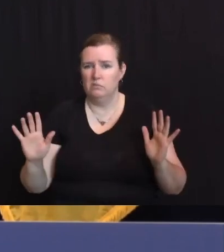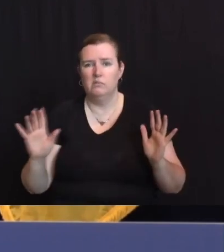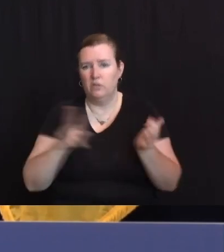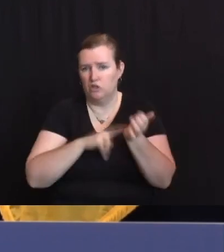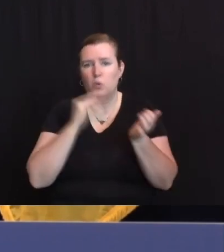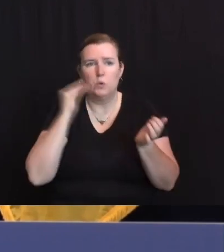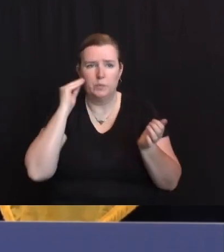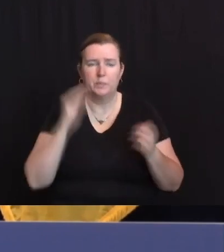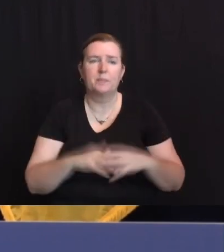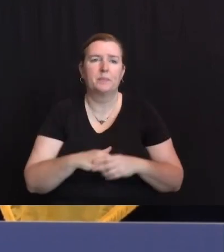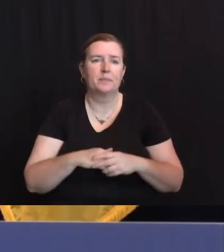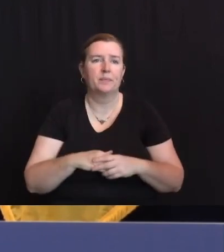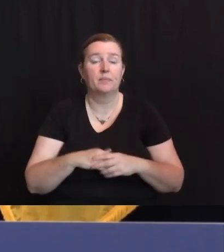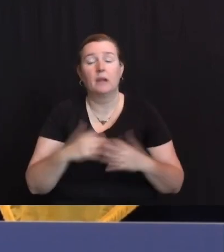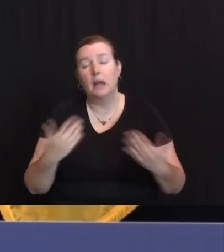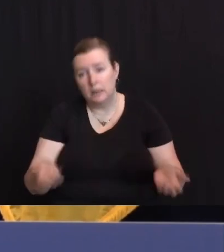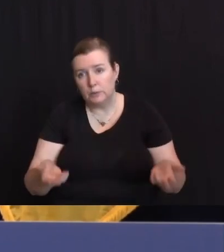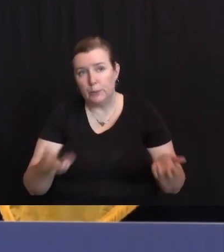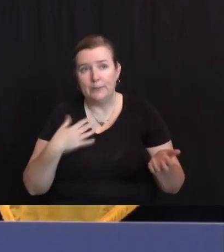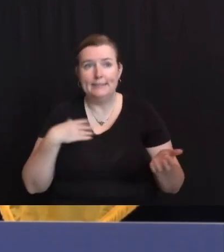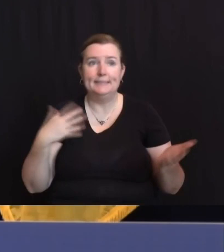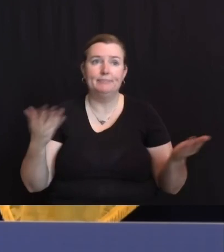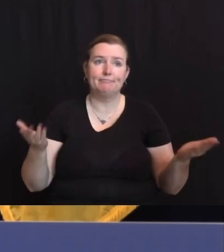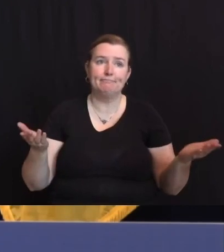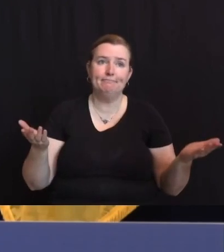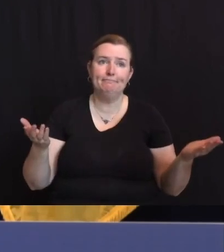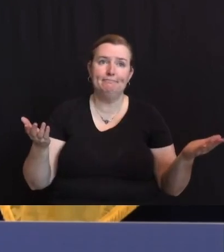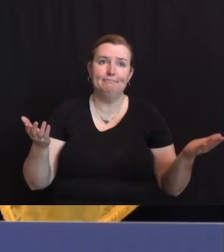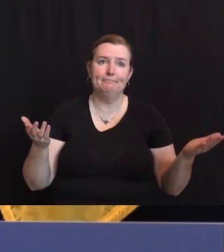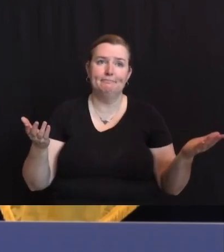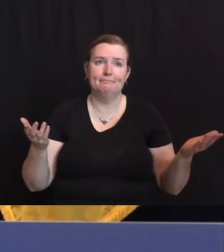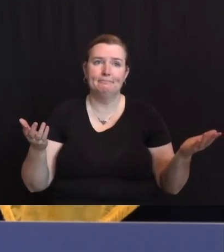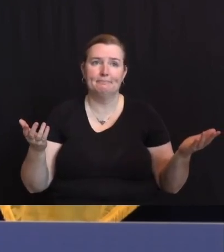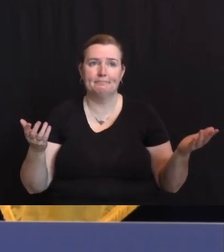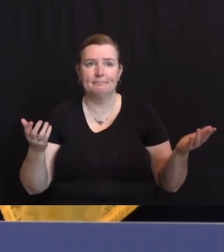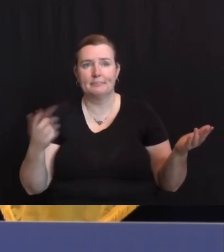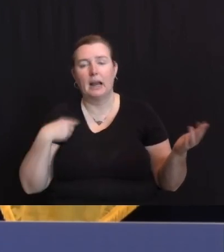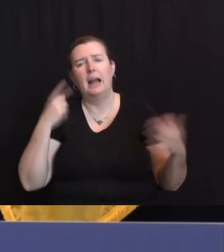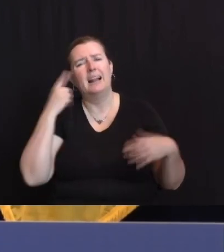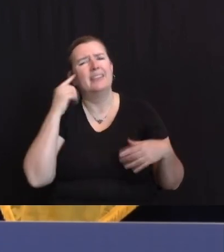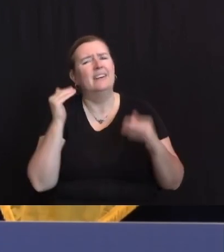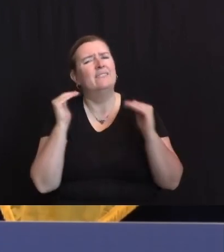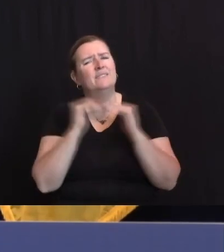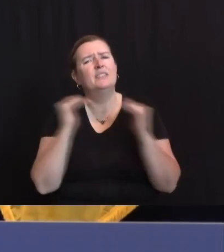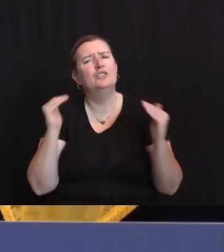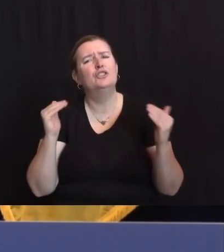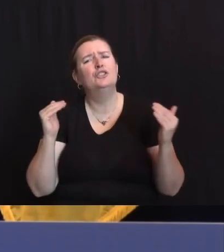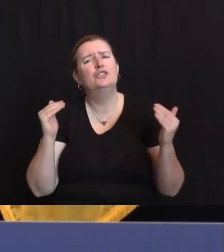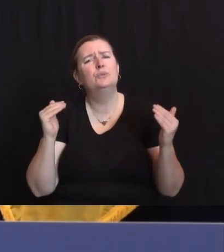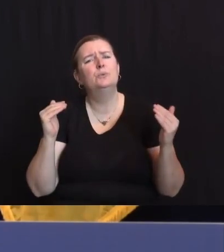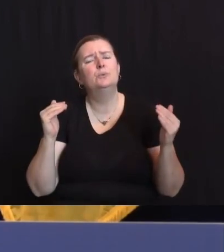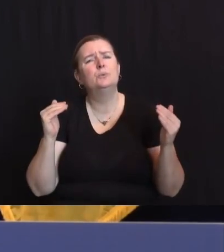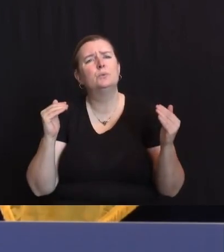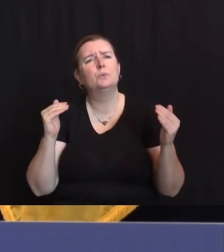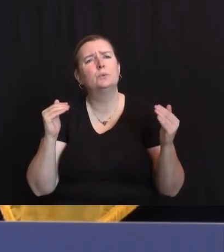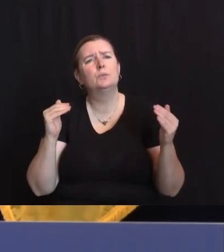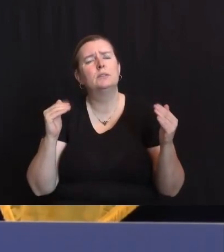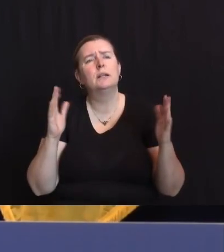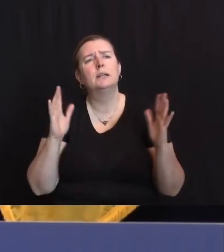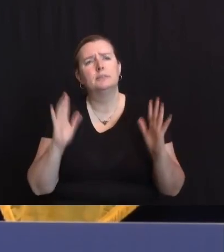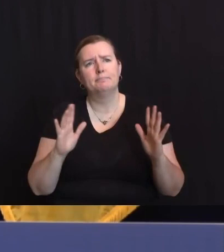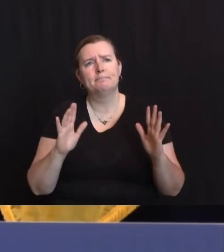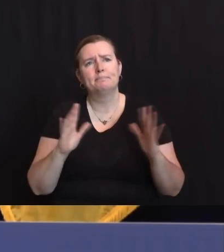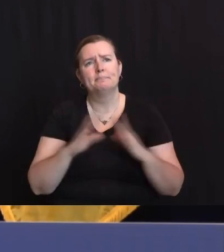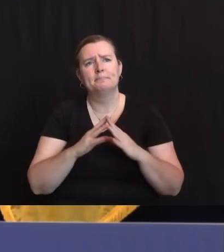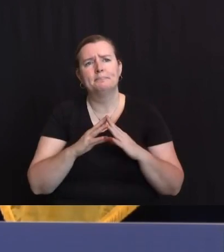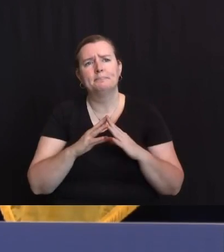meant, it is absolutely, I think, fair to say, Judy and Tina, too early to have a complete full accounting. What I meant, Dustin,